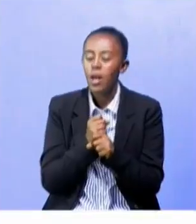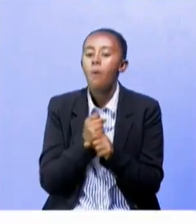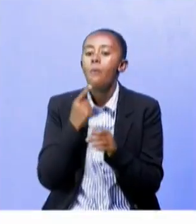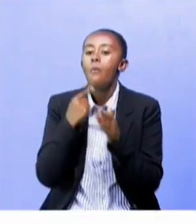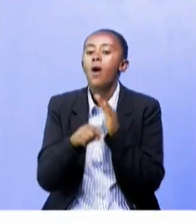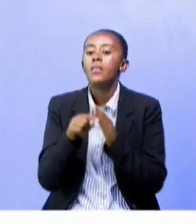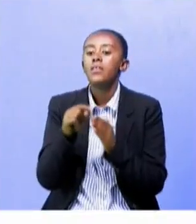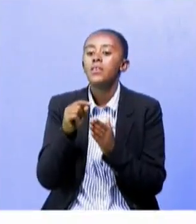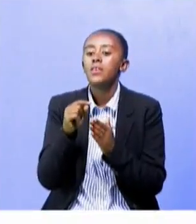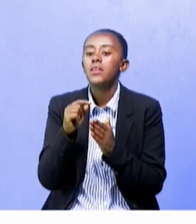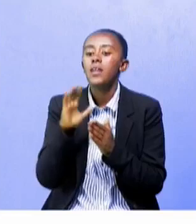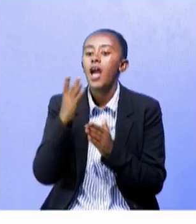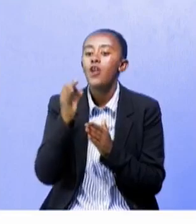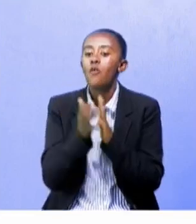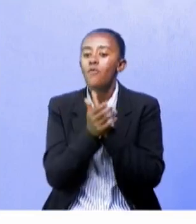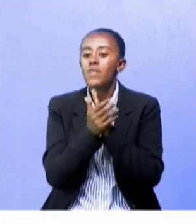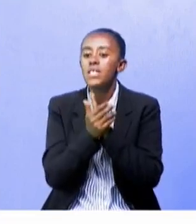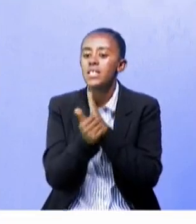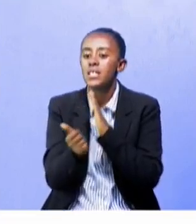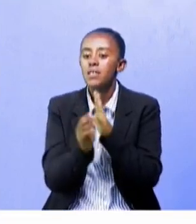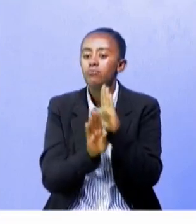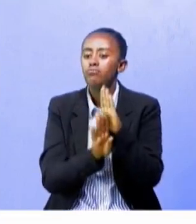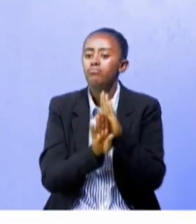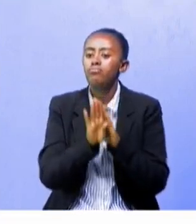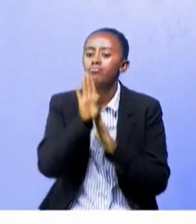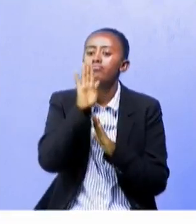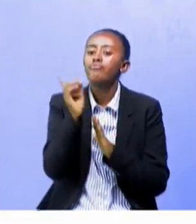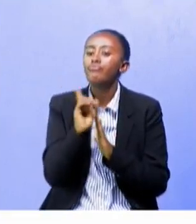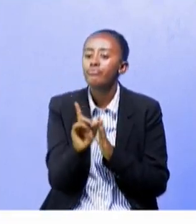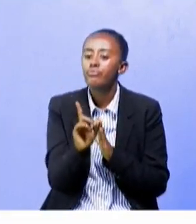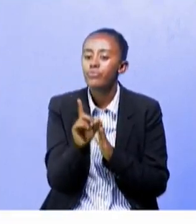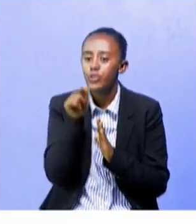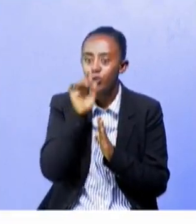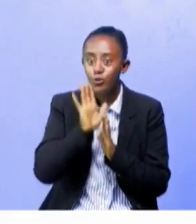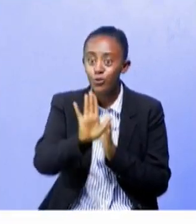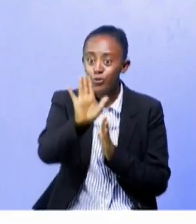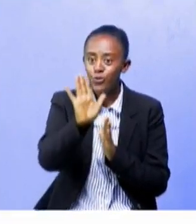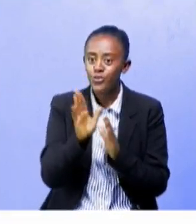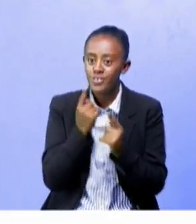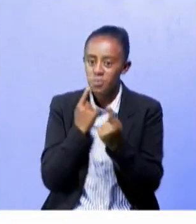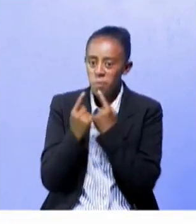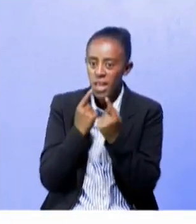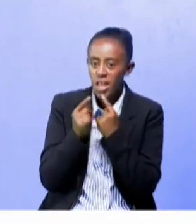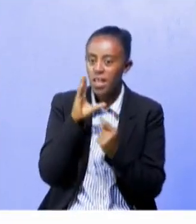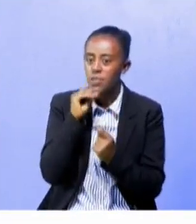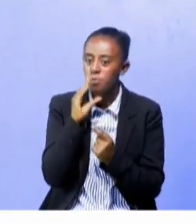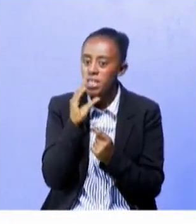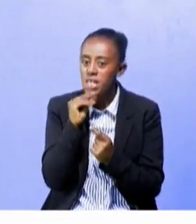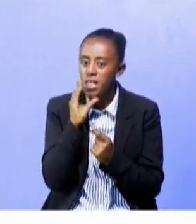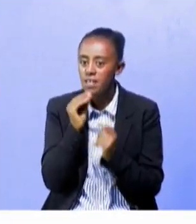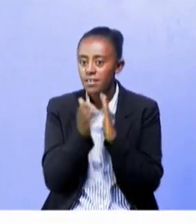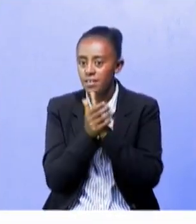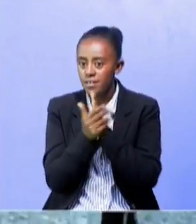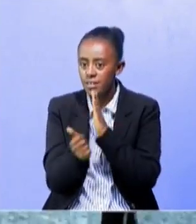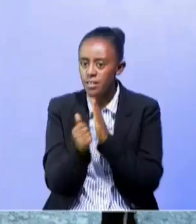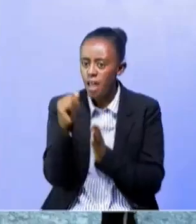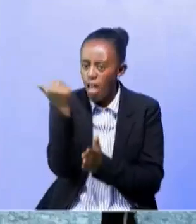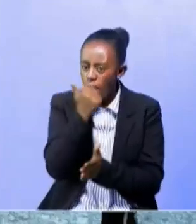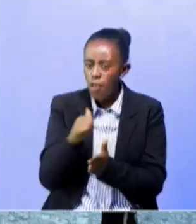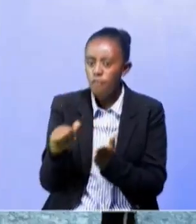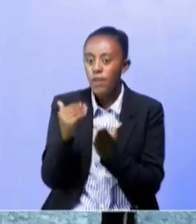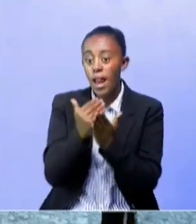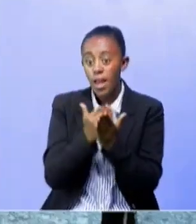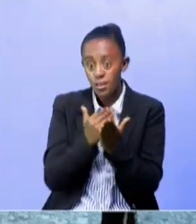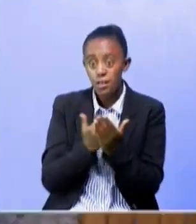kind of skill are you going to develop? Your speaking skill, exactly. Every lesson has its